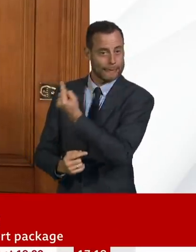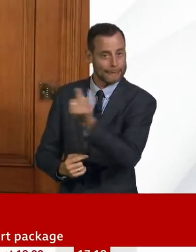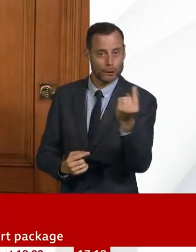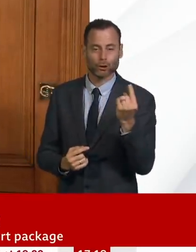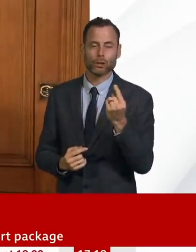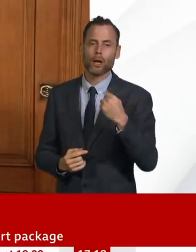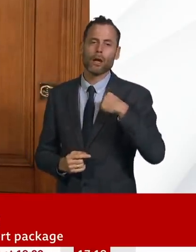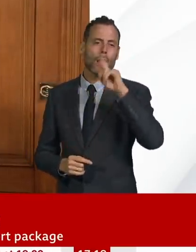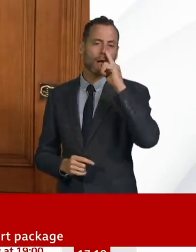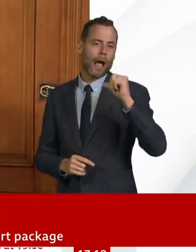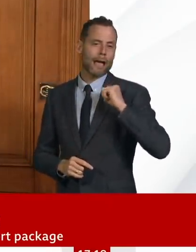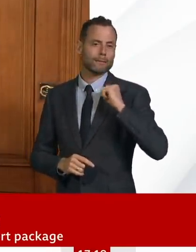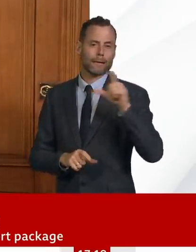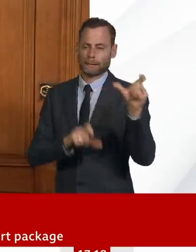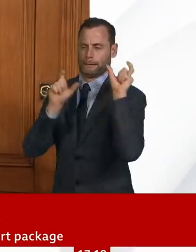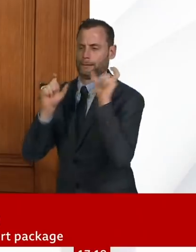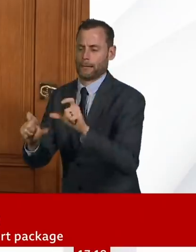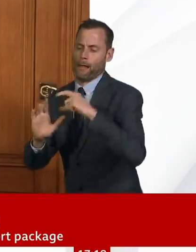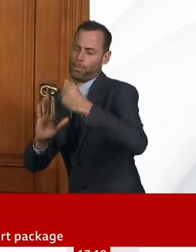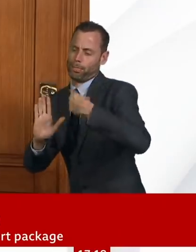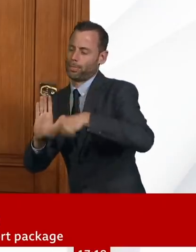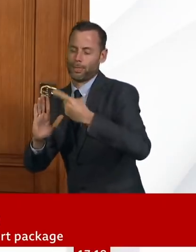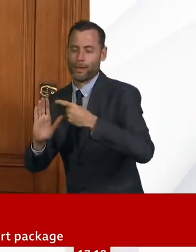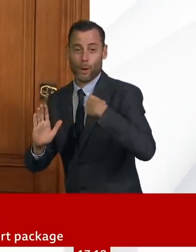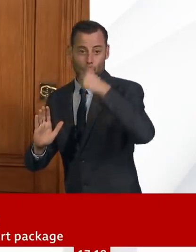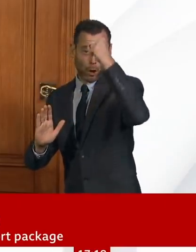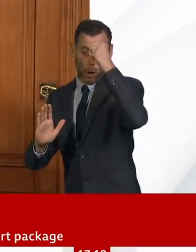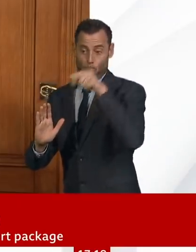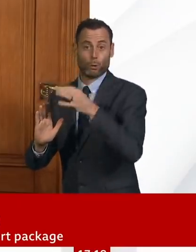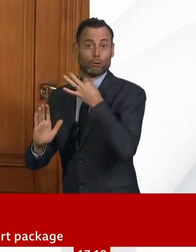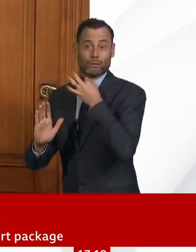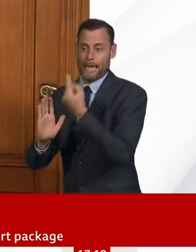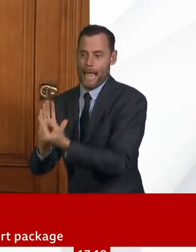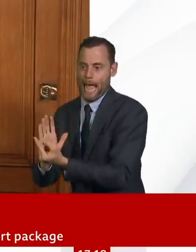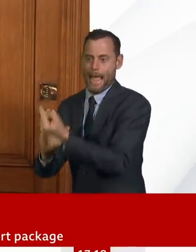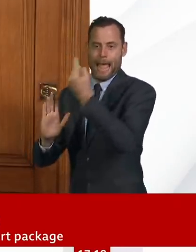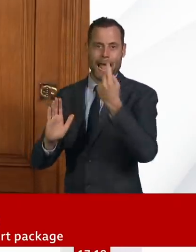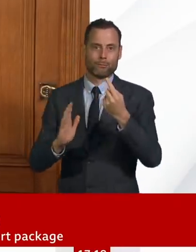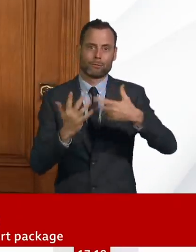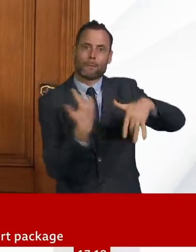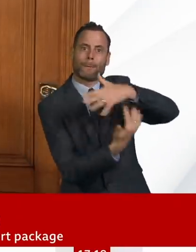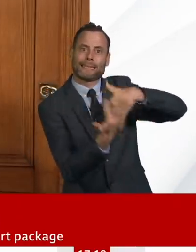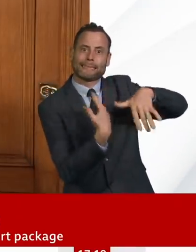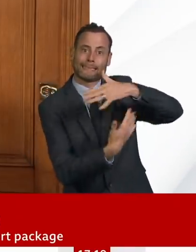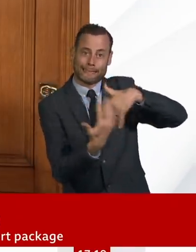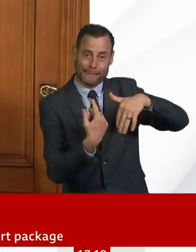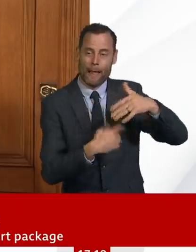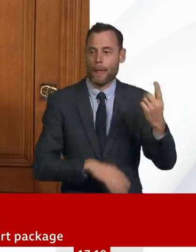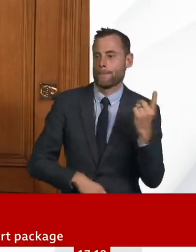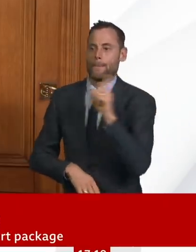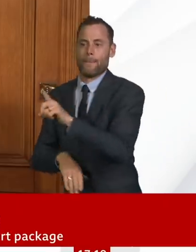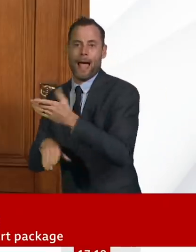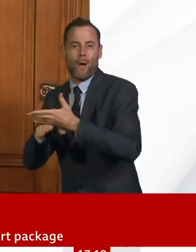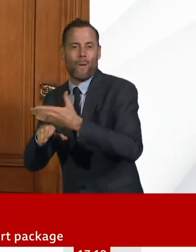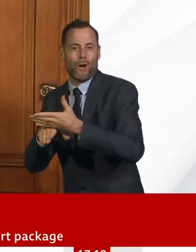in contact with the community, and there is this constant tension between wanting to see relatives and